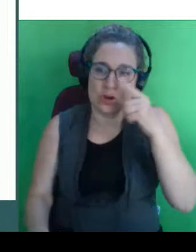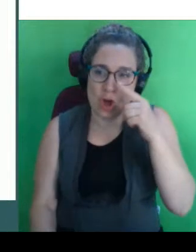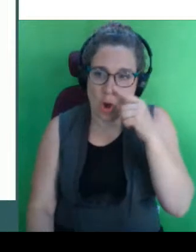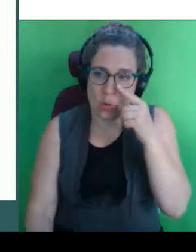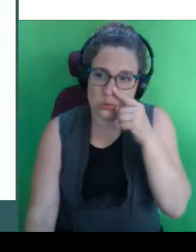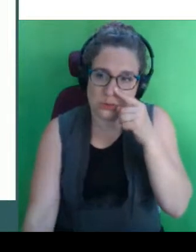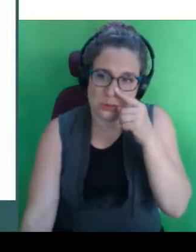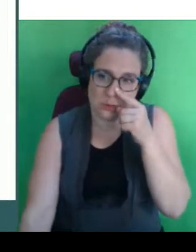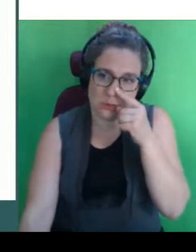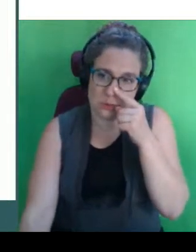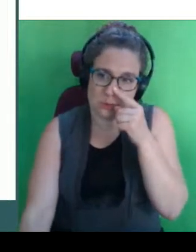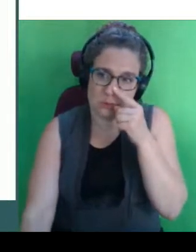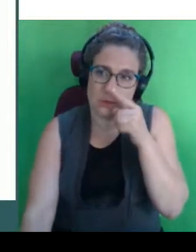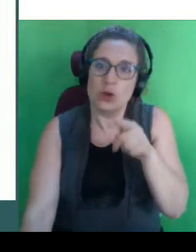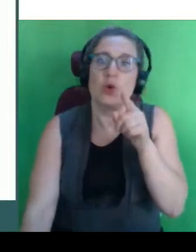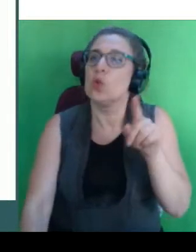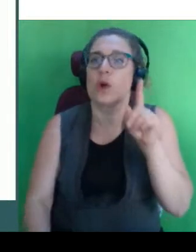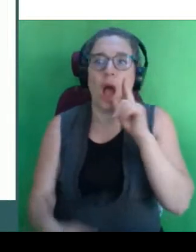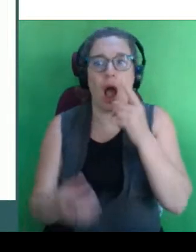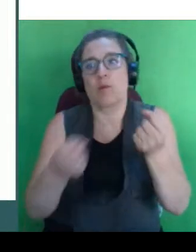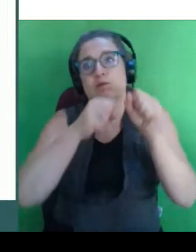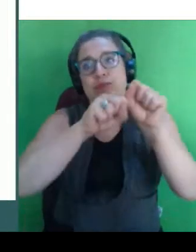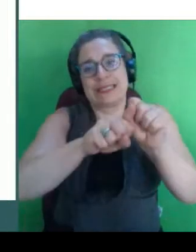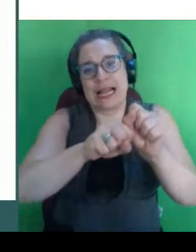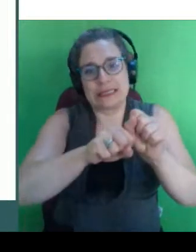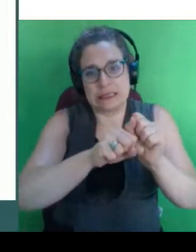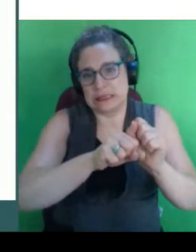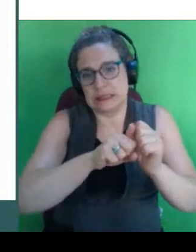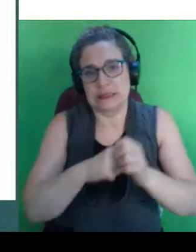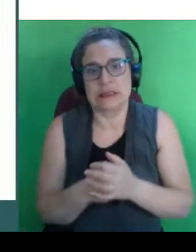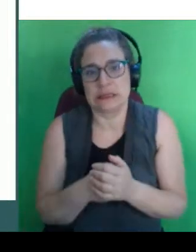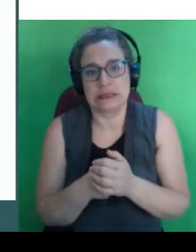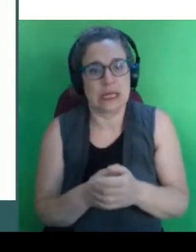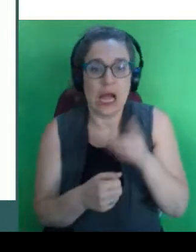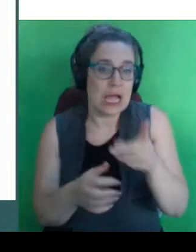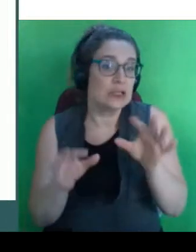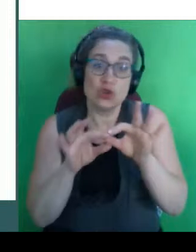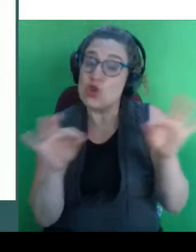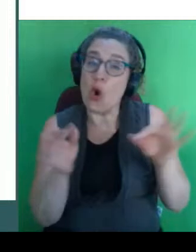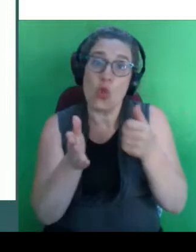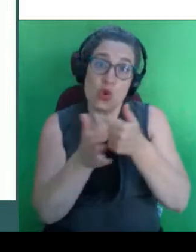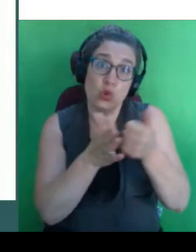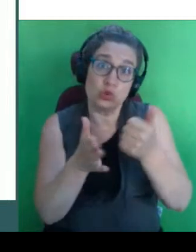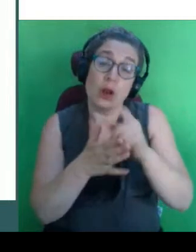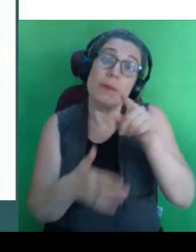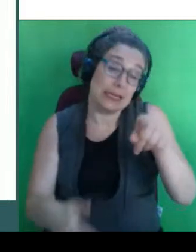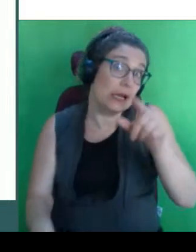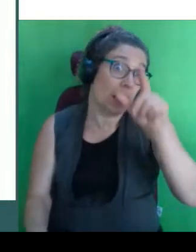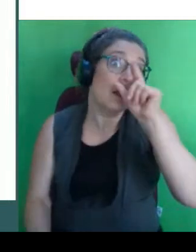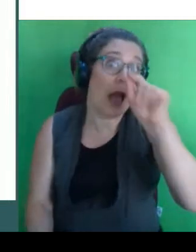serum. It's not the usual, but it can happen.